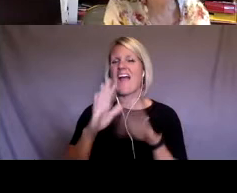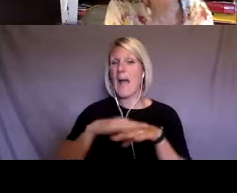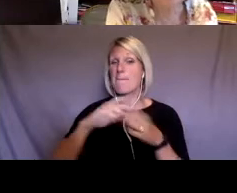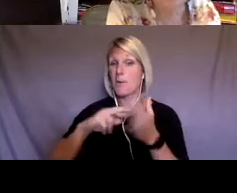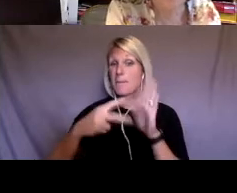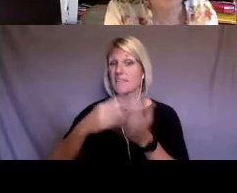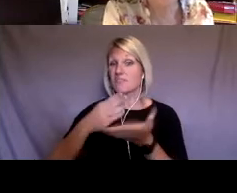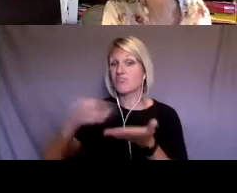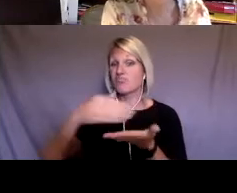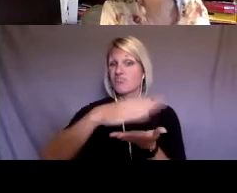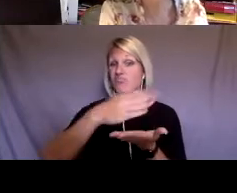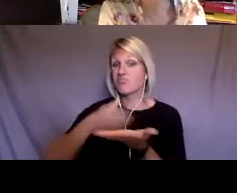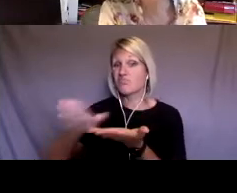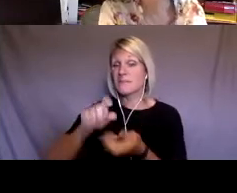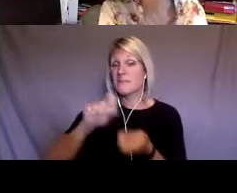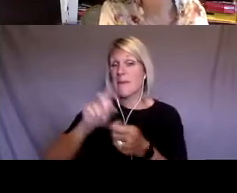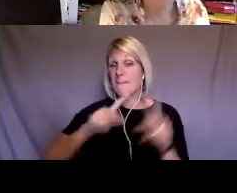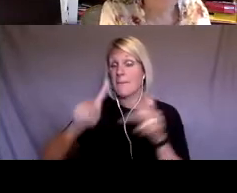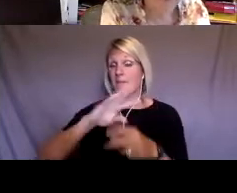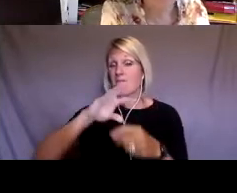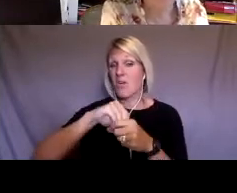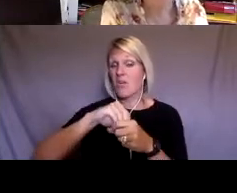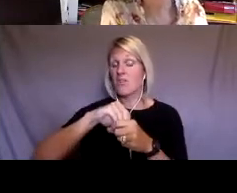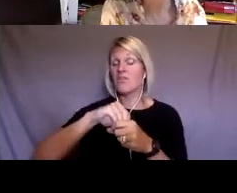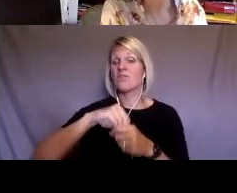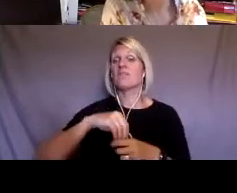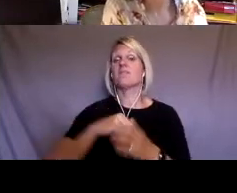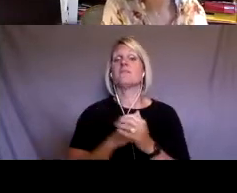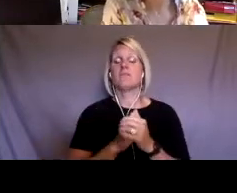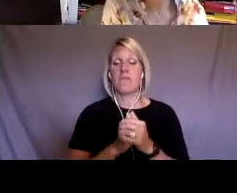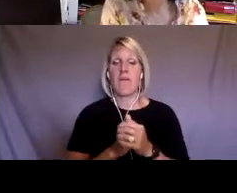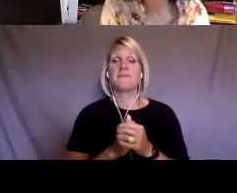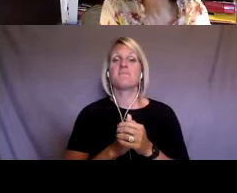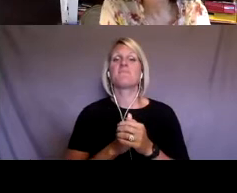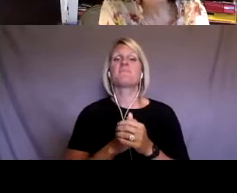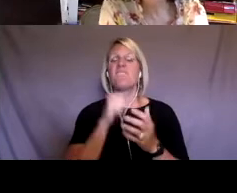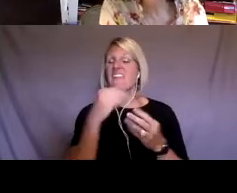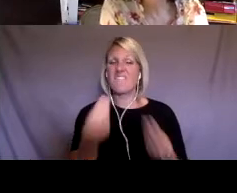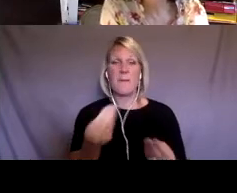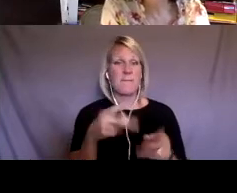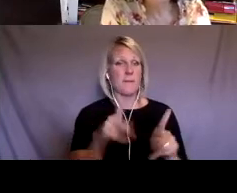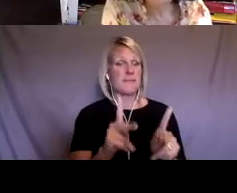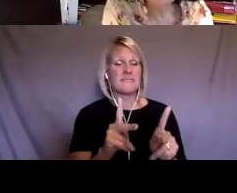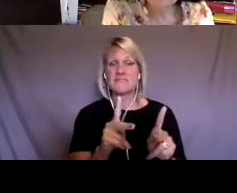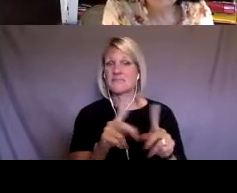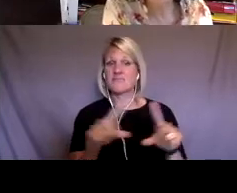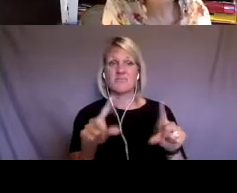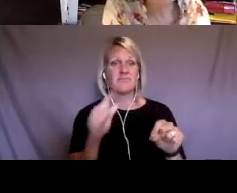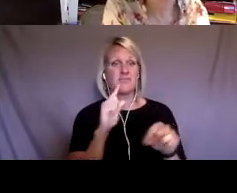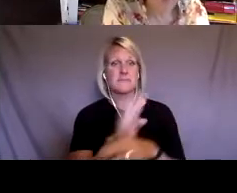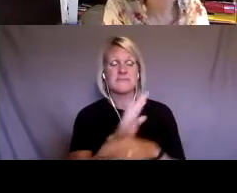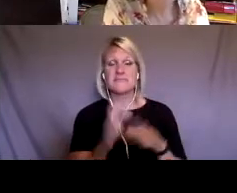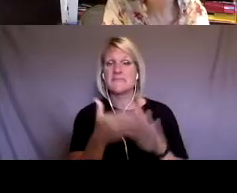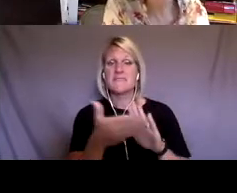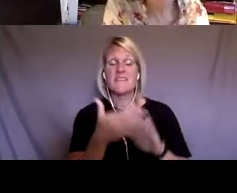social activities or allowed them after permits, have really served